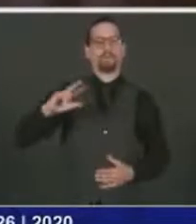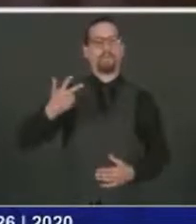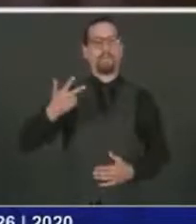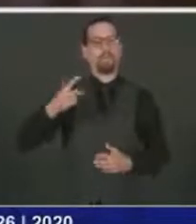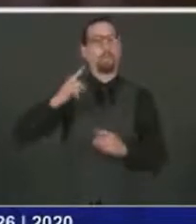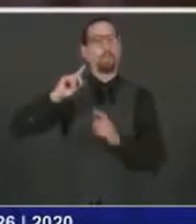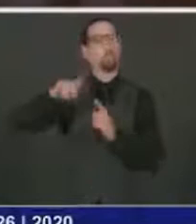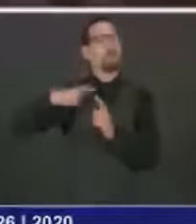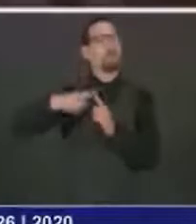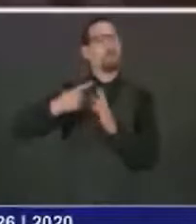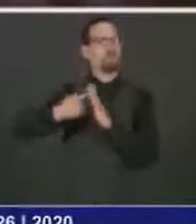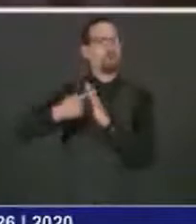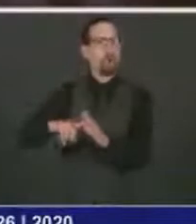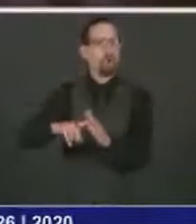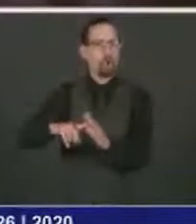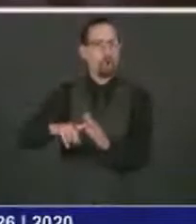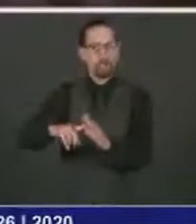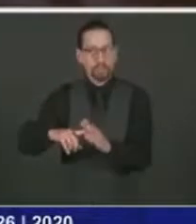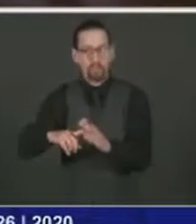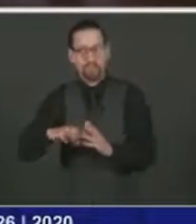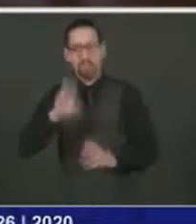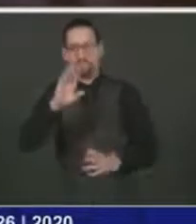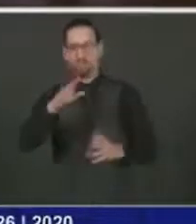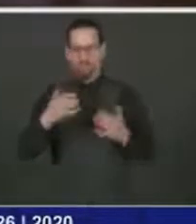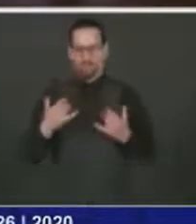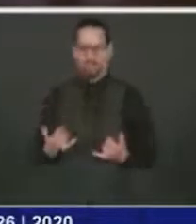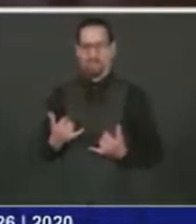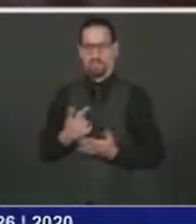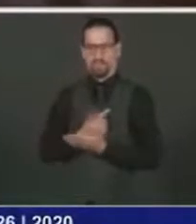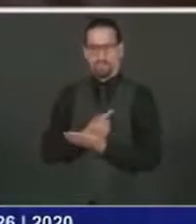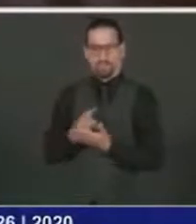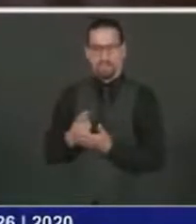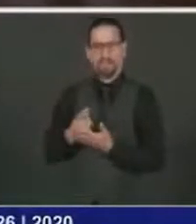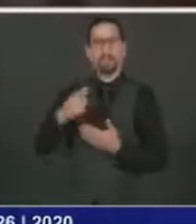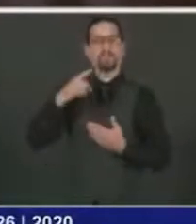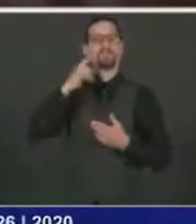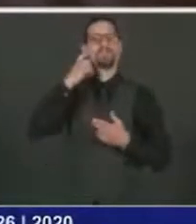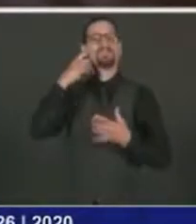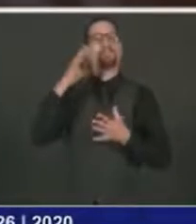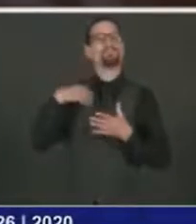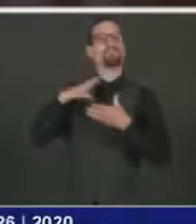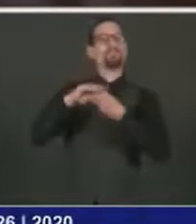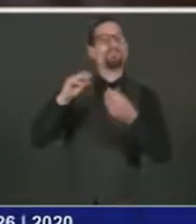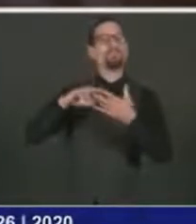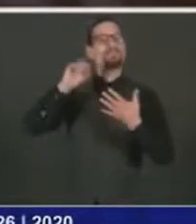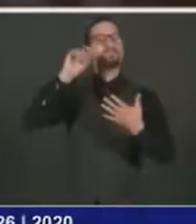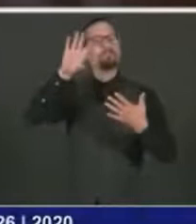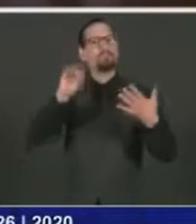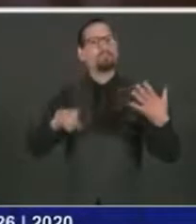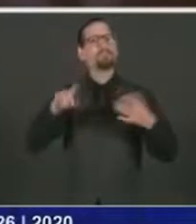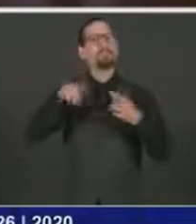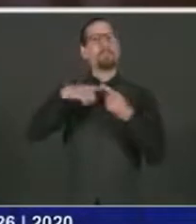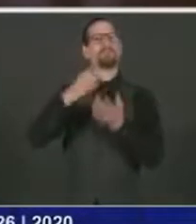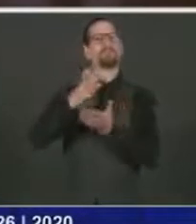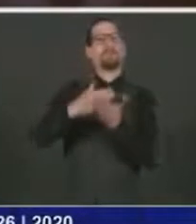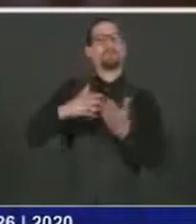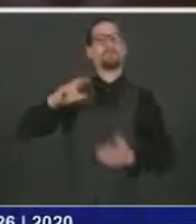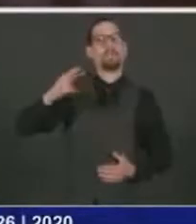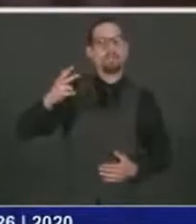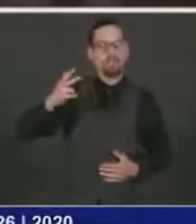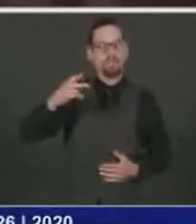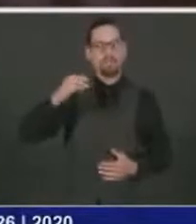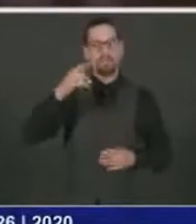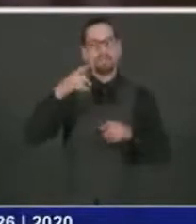I have been outlining what phase 3 will look like. And if you haven't been able to see that, you can go on Reopening